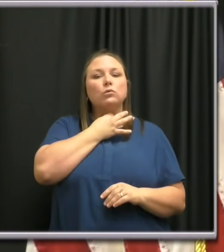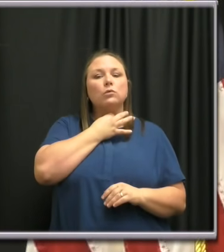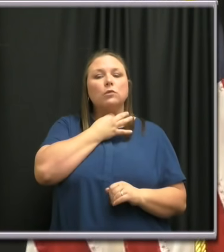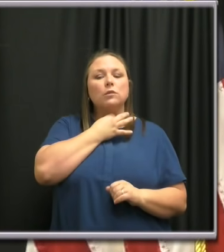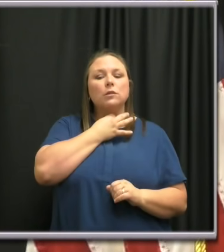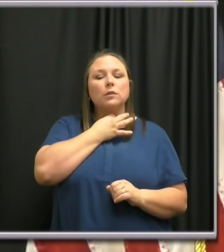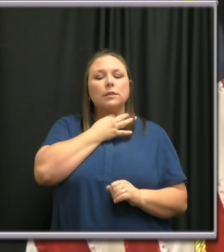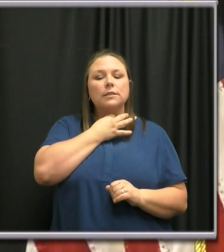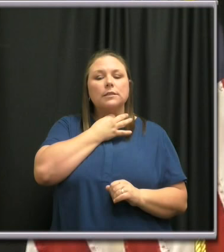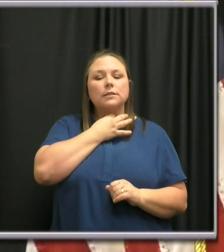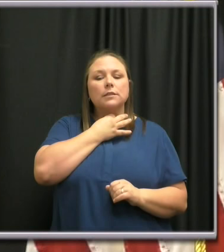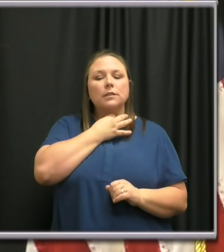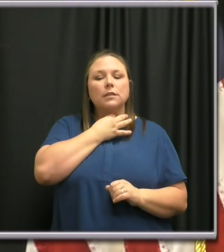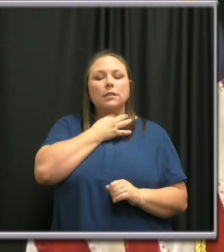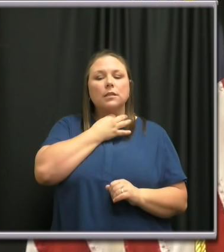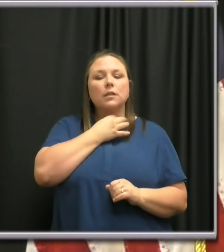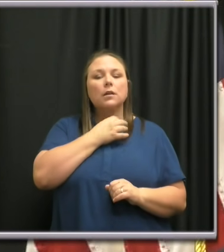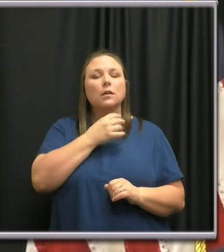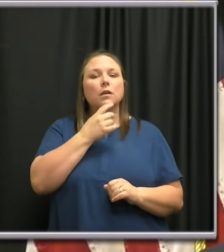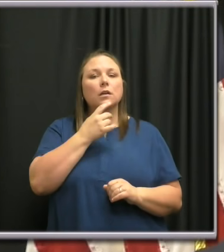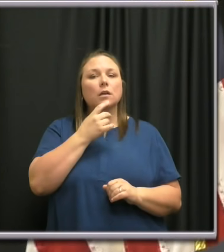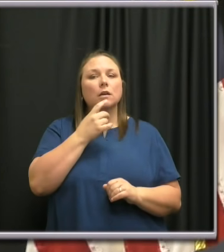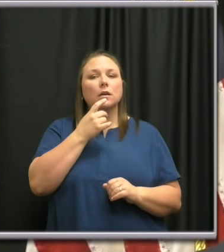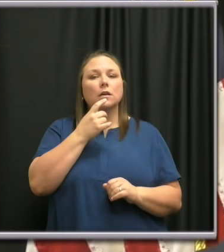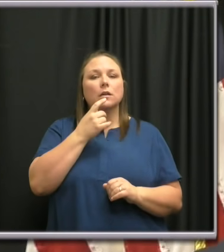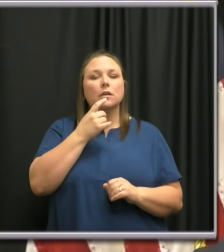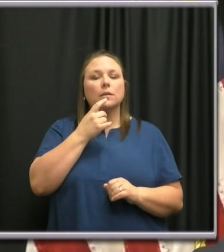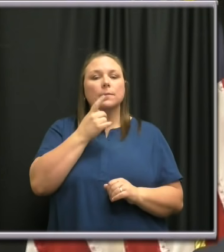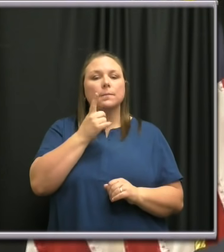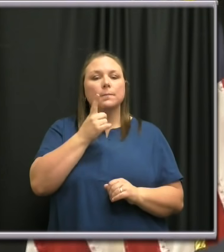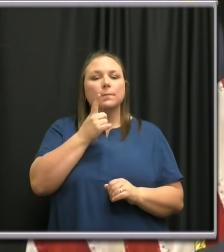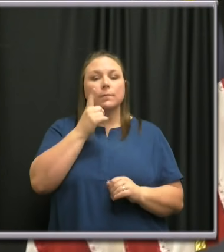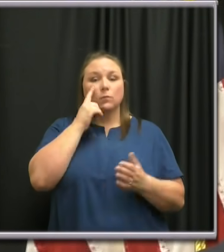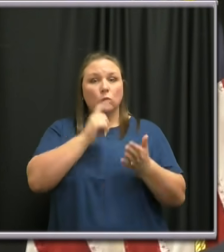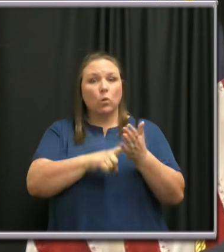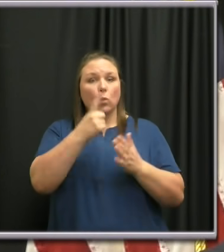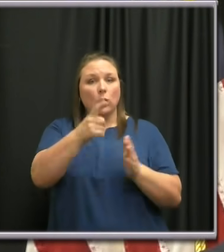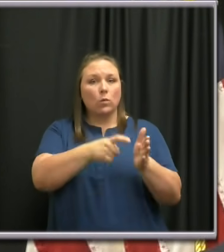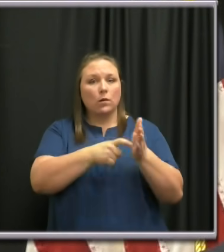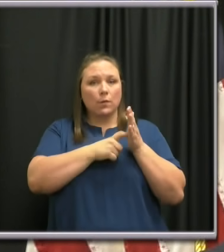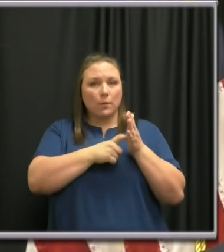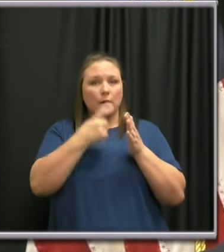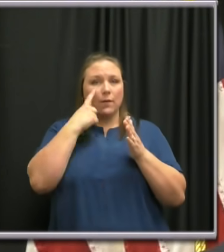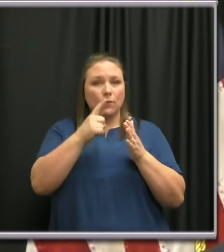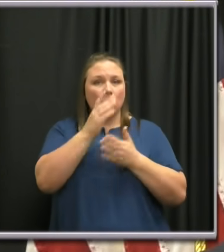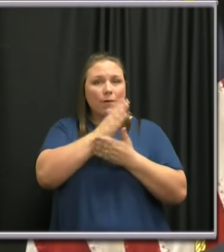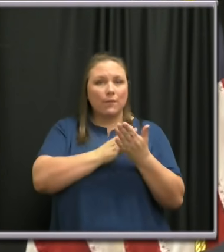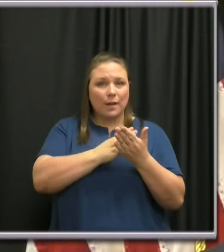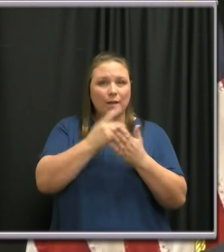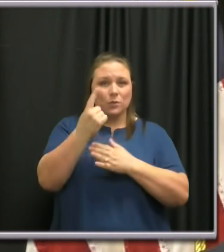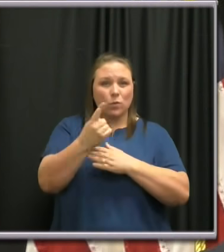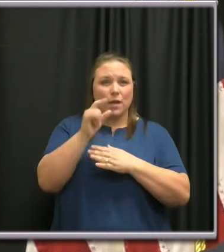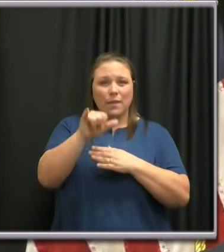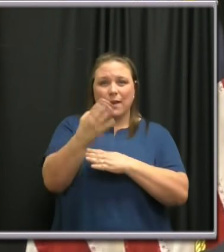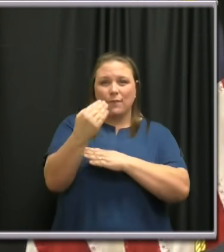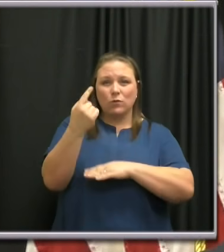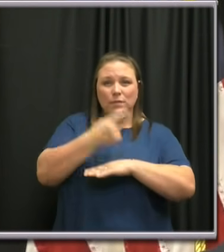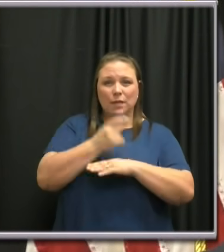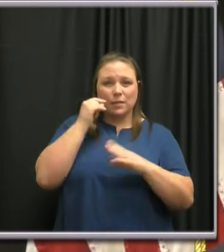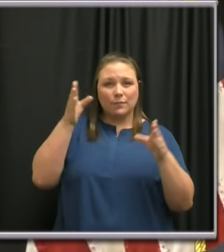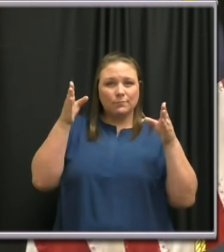the requirements to begin phase one is 14 days of declining